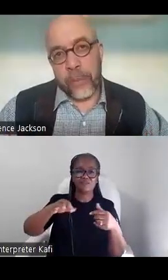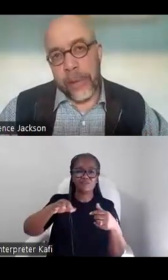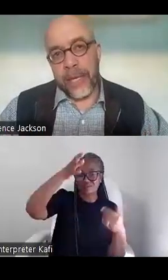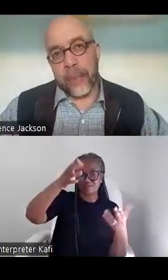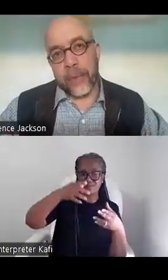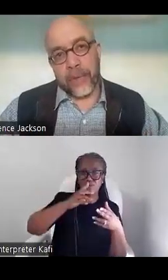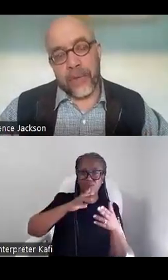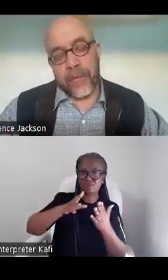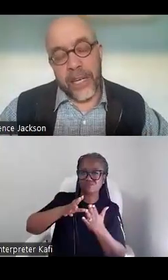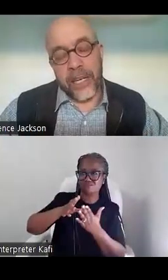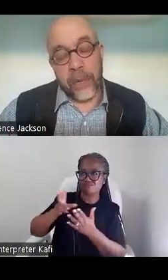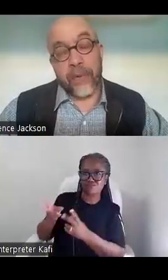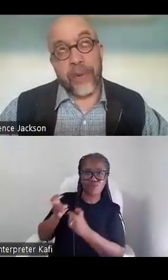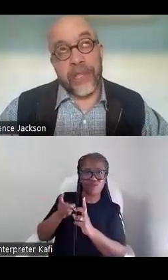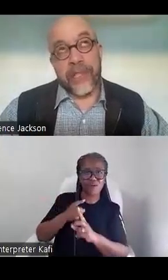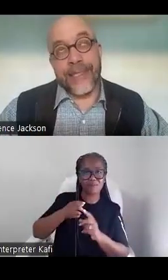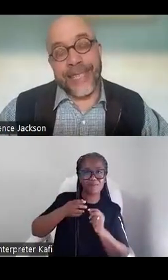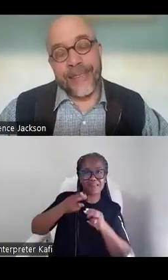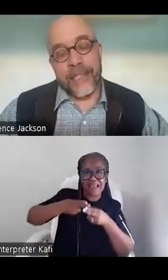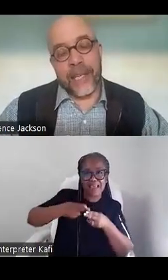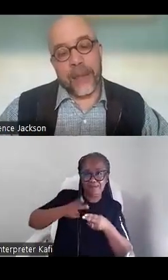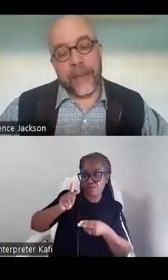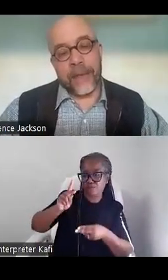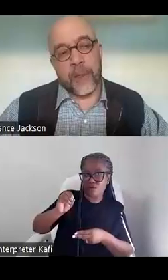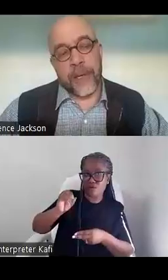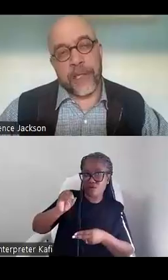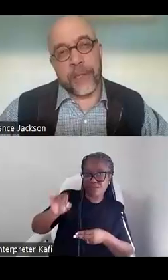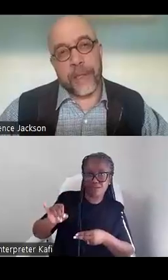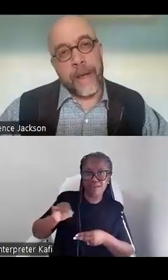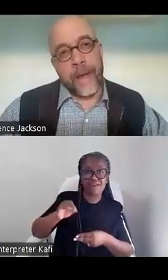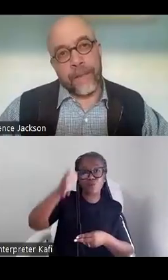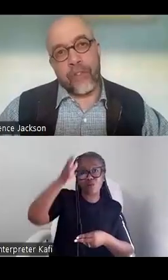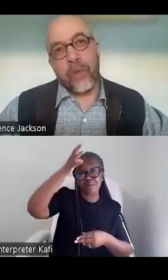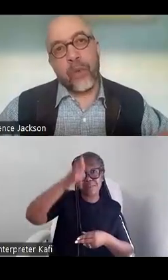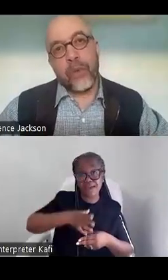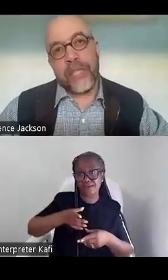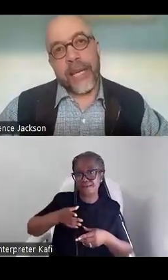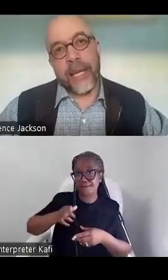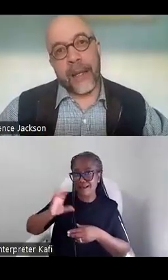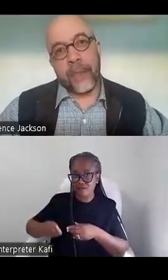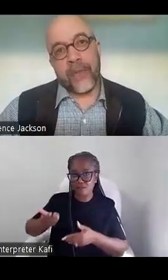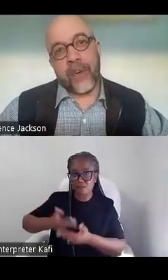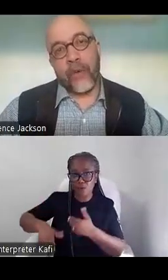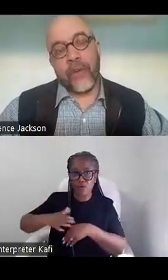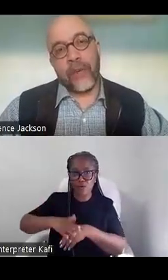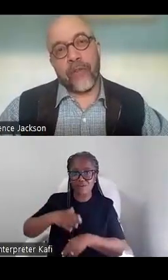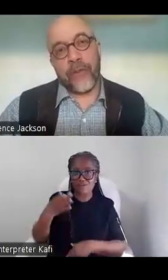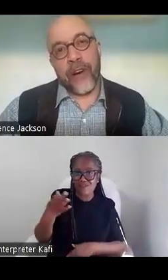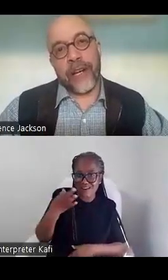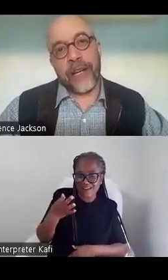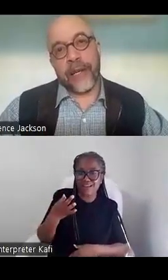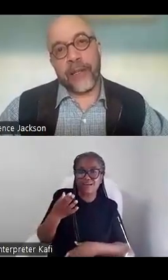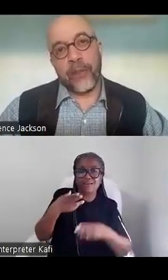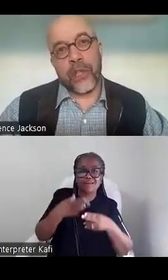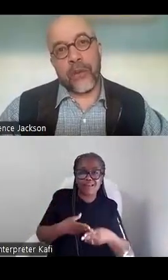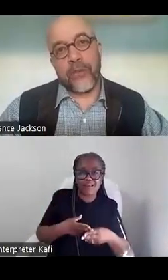for any number of reasons, in the Chesapeake especially, the 2 day names, Kofi for